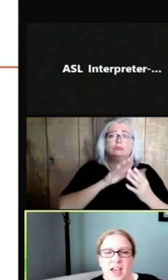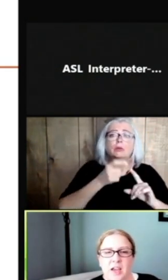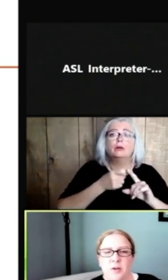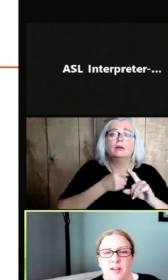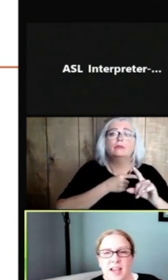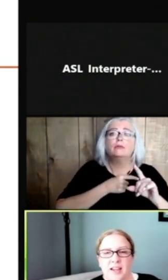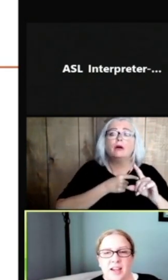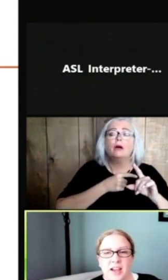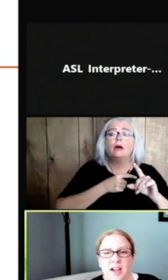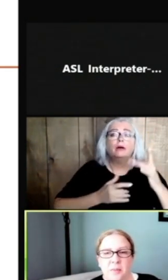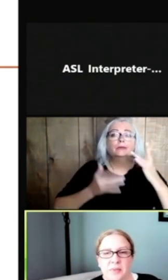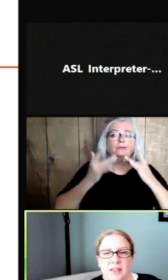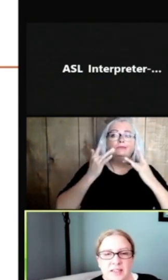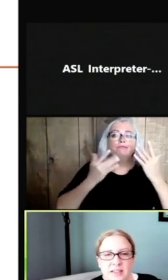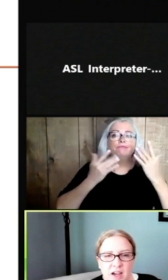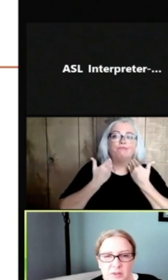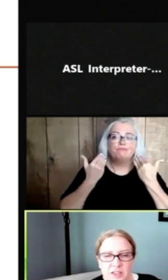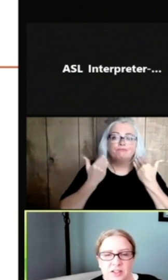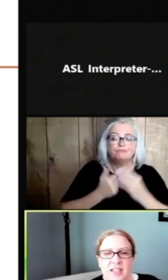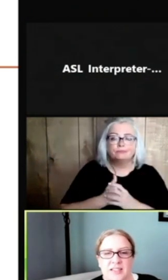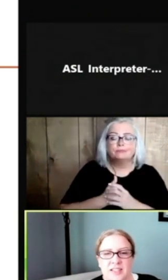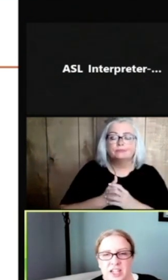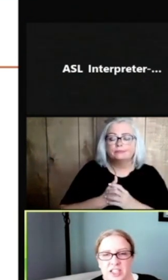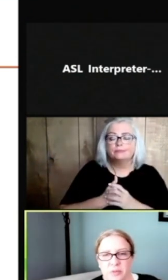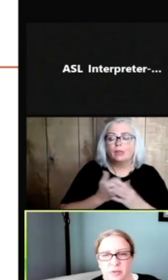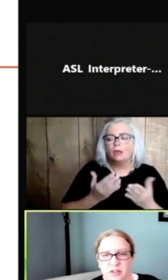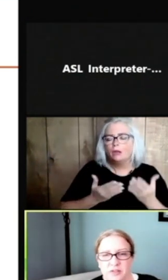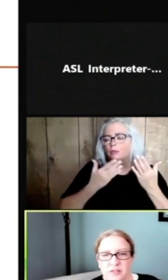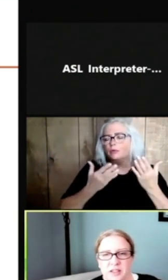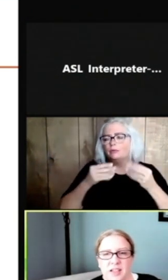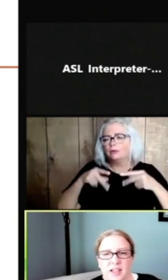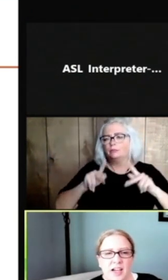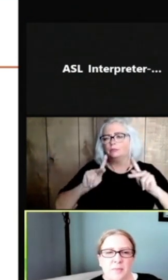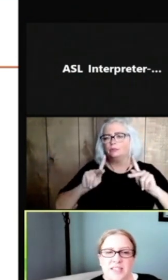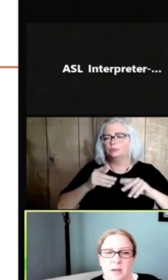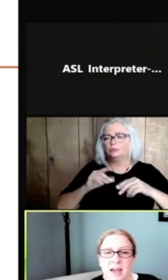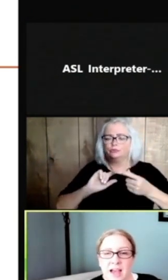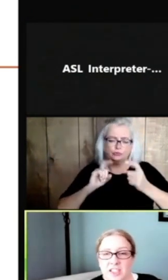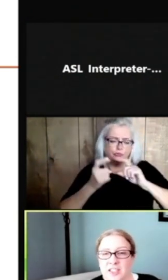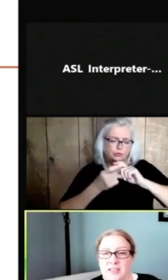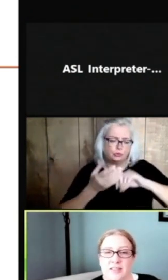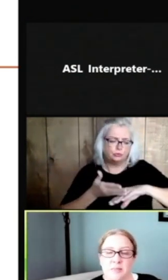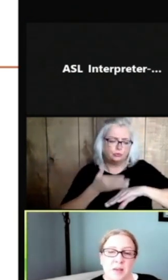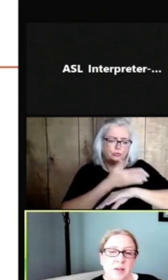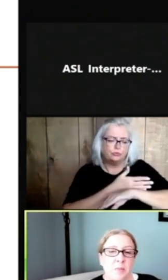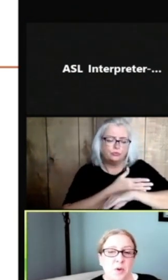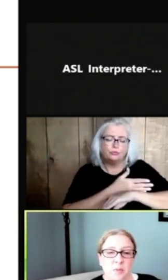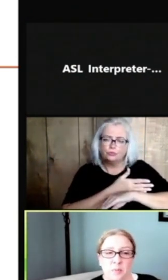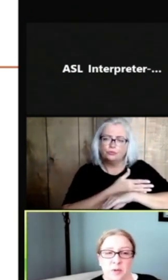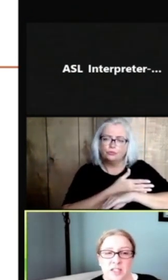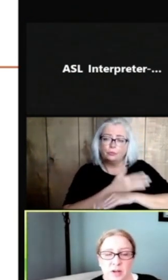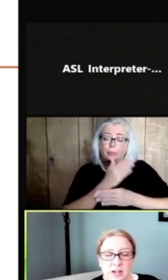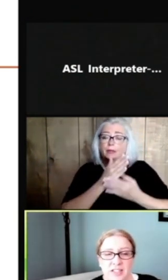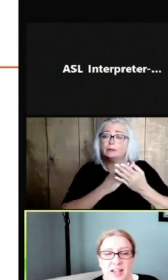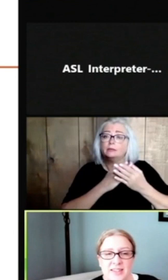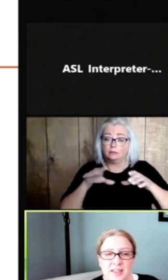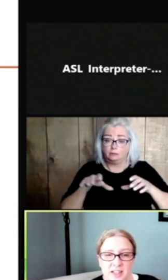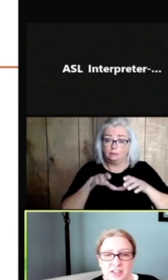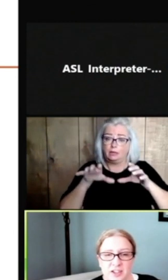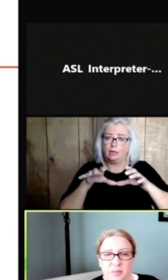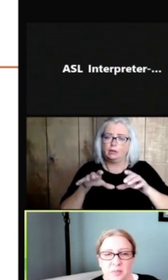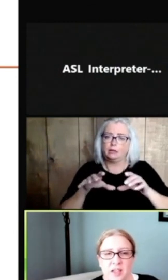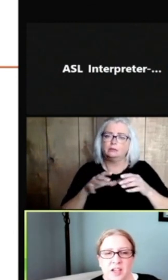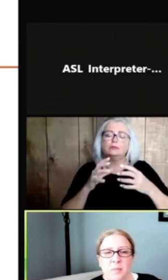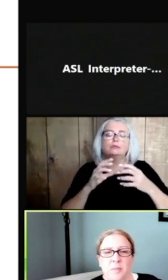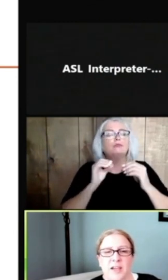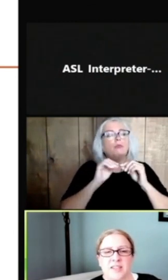inequity and provide opportunities to change and improve. Some actions may be more appropriate to prioritize in the